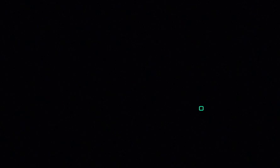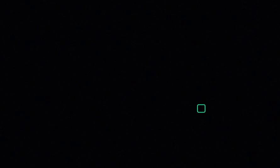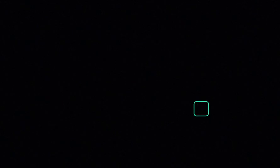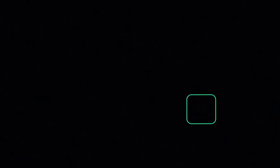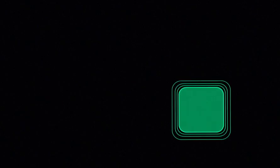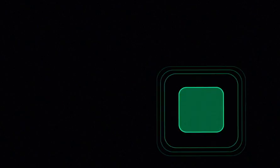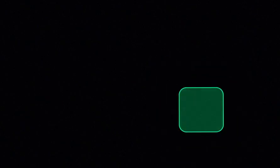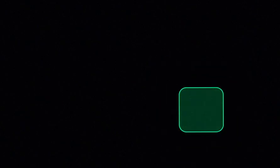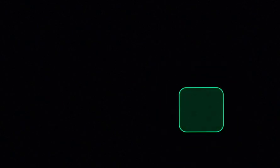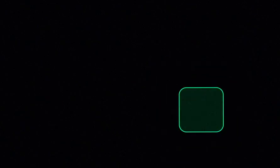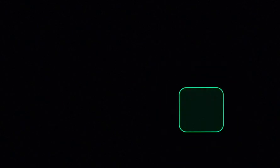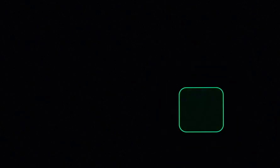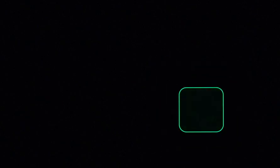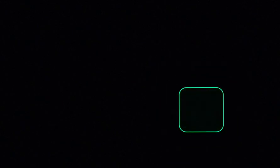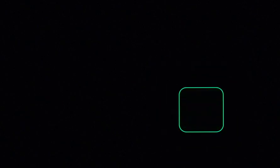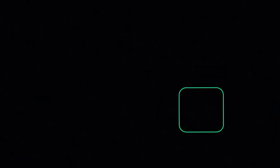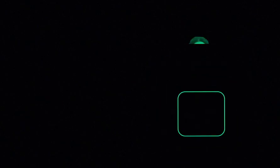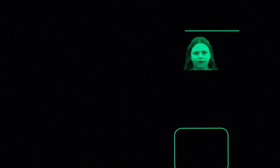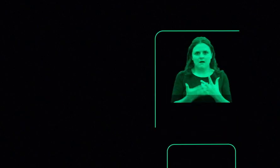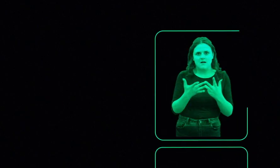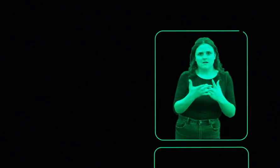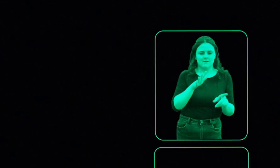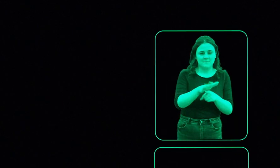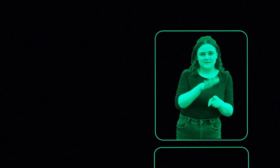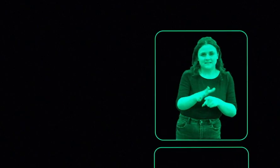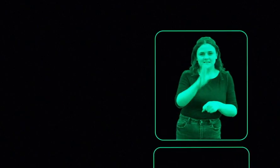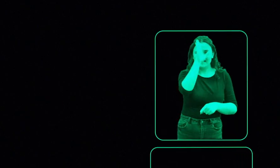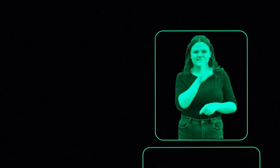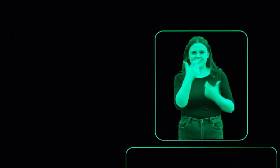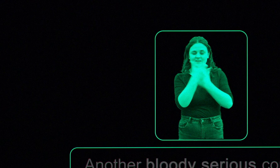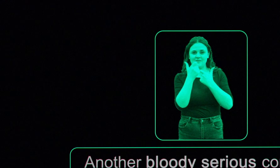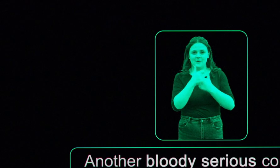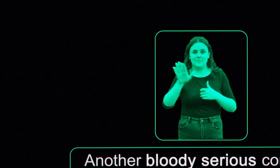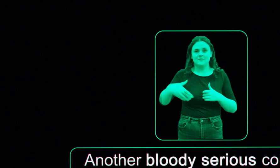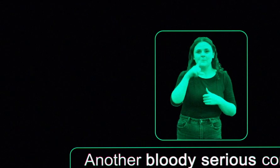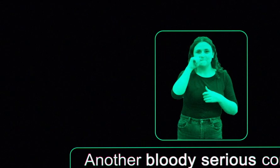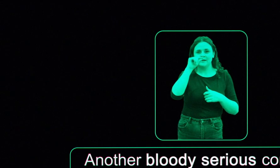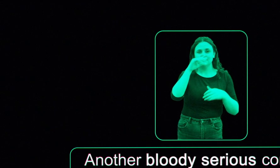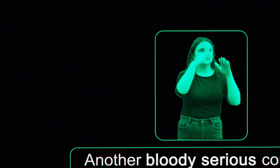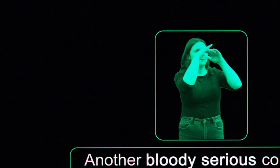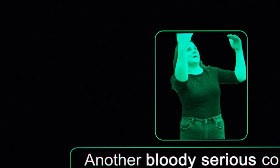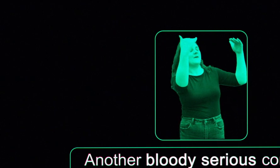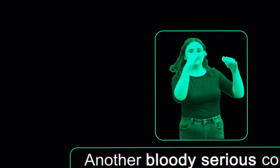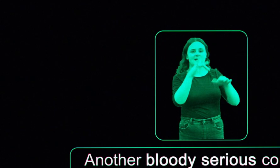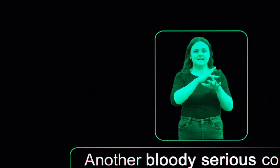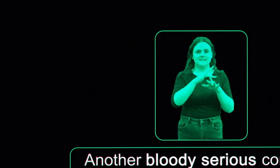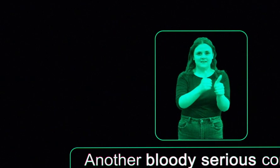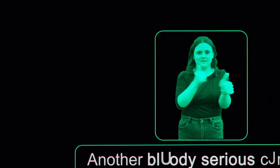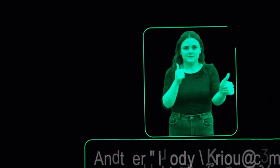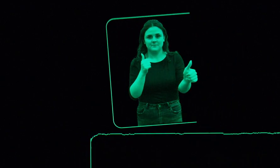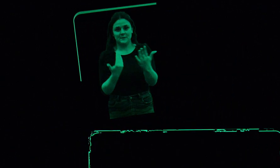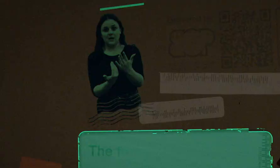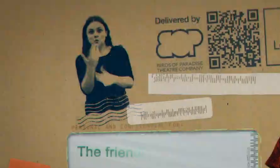The outline of a friendly box appears, like you might see in a friendly app. In the box, the words, Another bloody serious comedy from